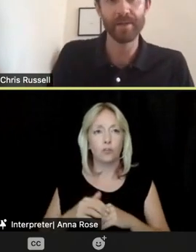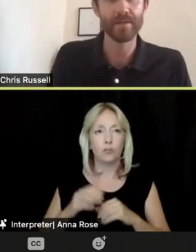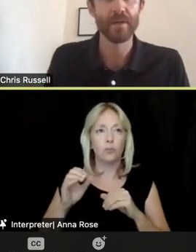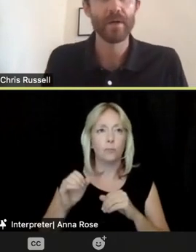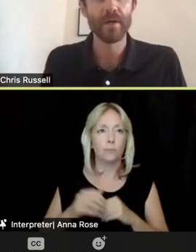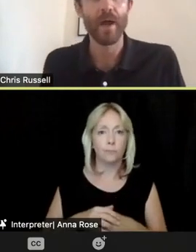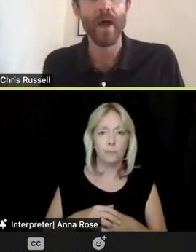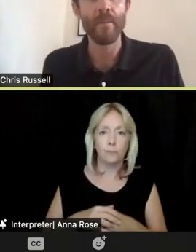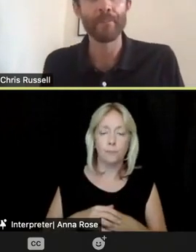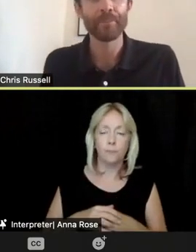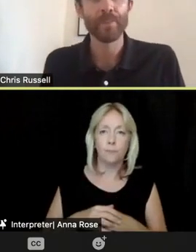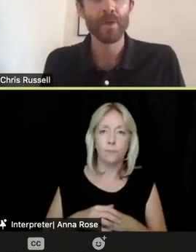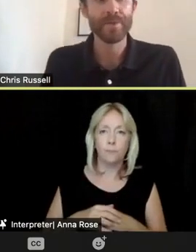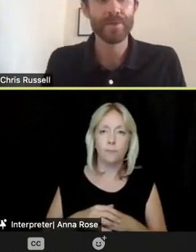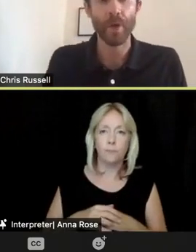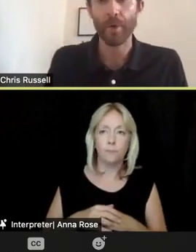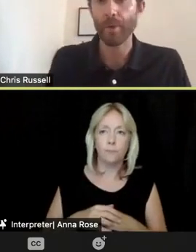next place.